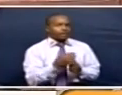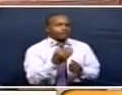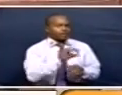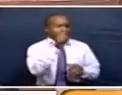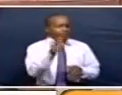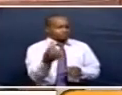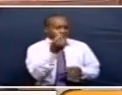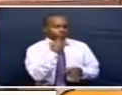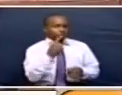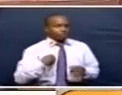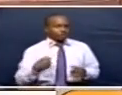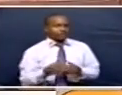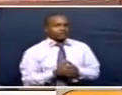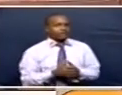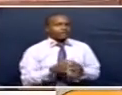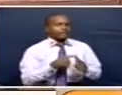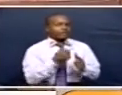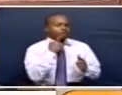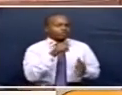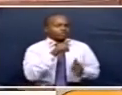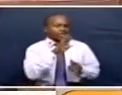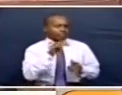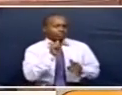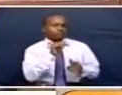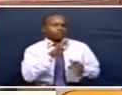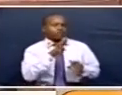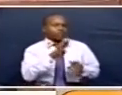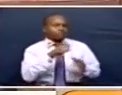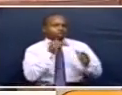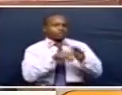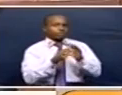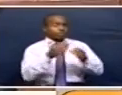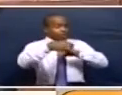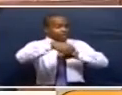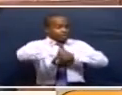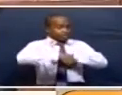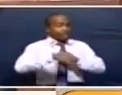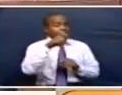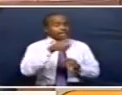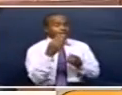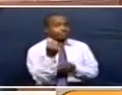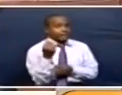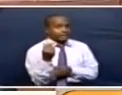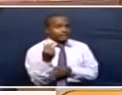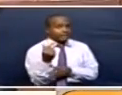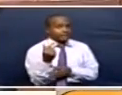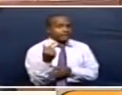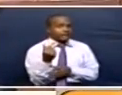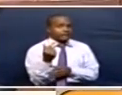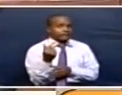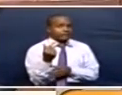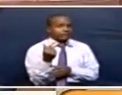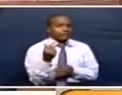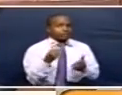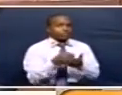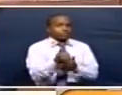by somebody. And then I was told the lab is not... So they explained to me that they need money to... They need to